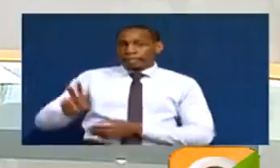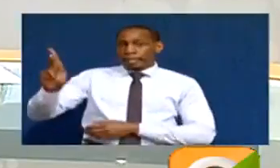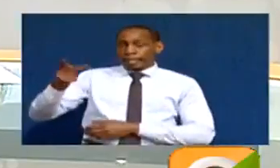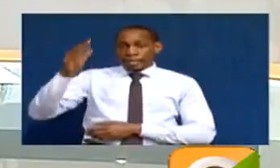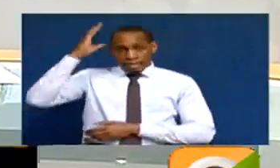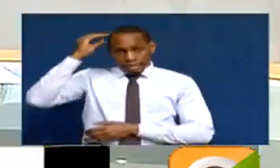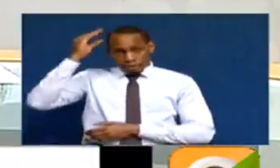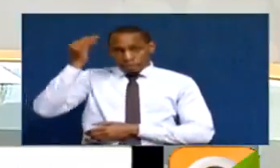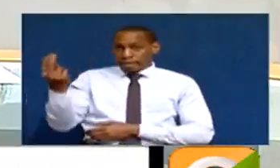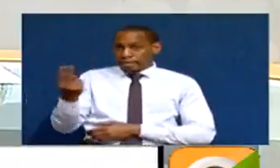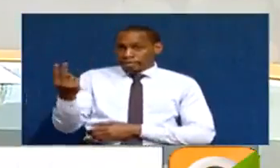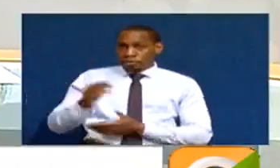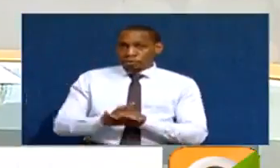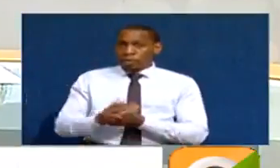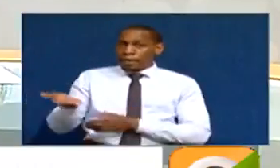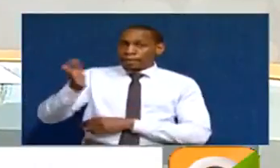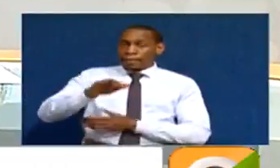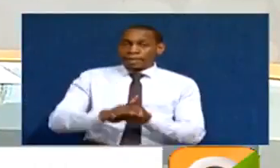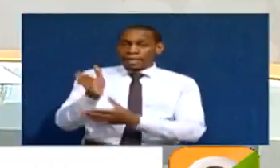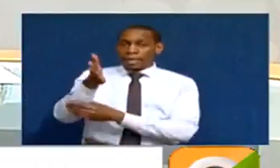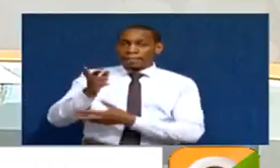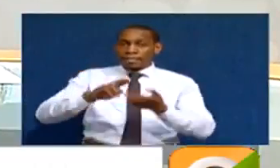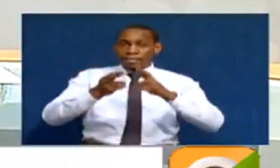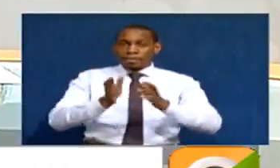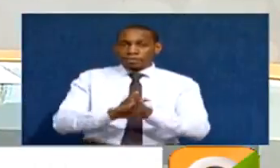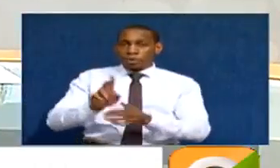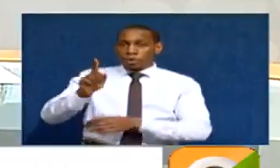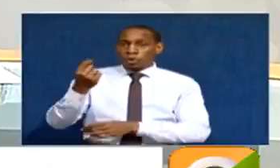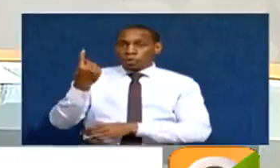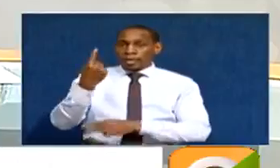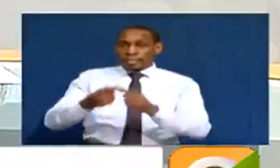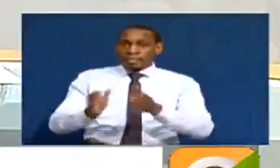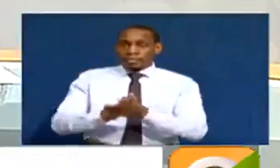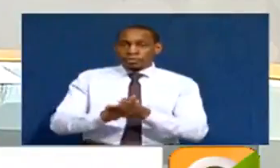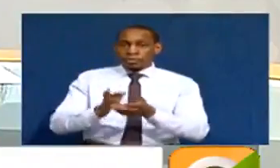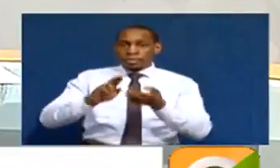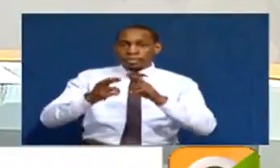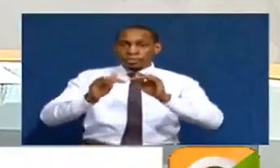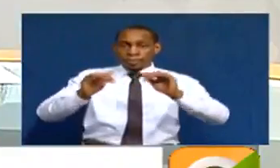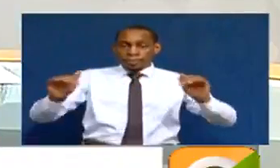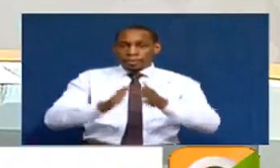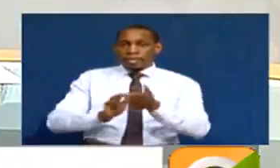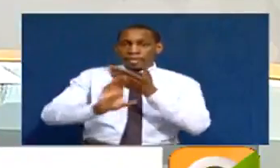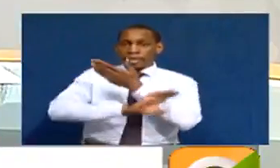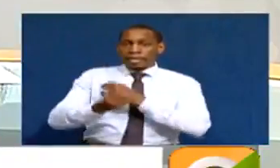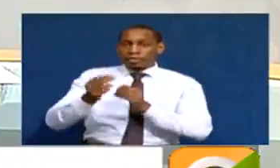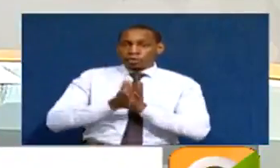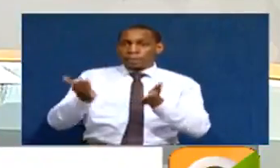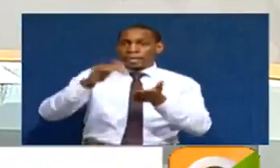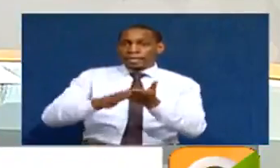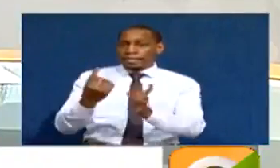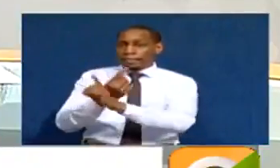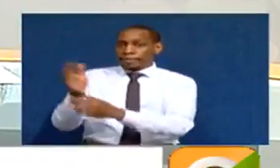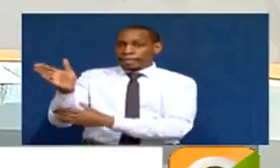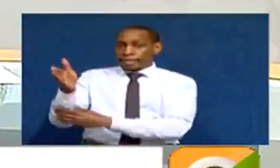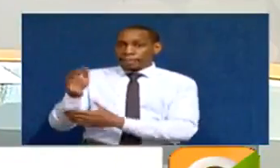Kenya and Somalia have restored diplomatic ties after close to a year of severed relations. The two nations have reopened their